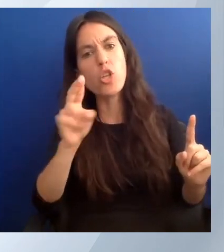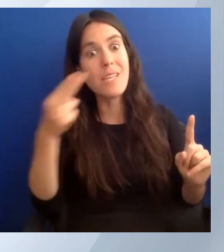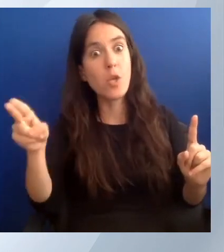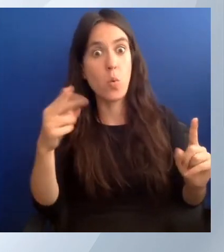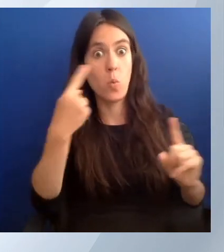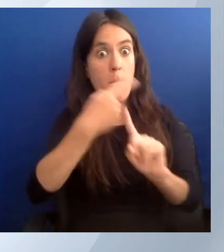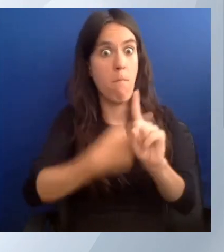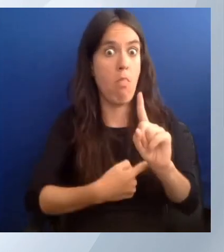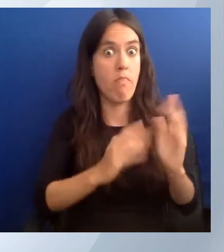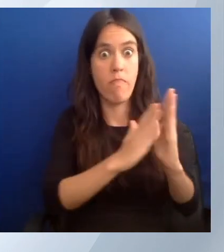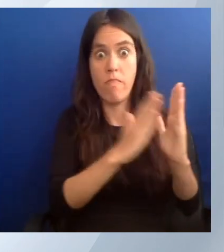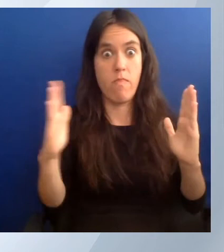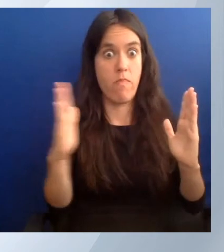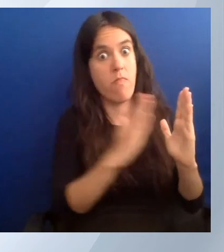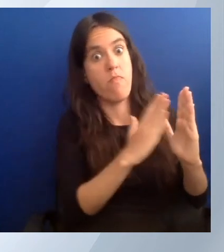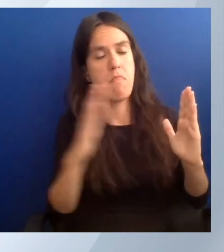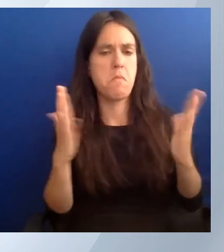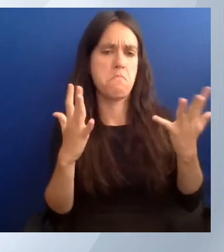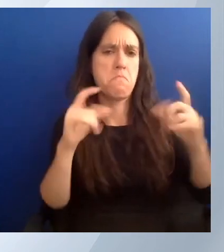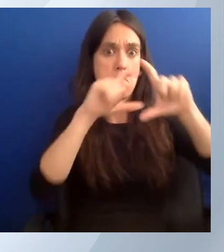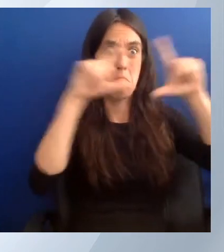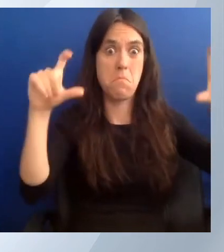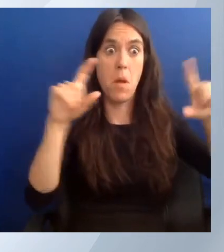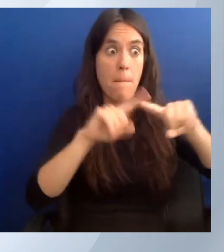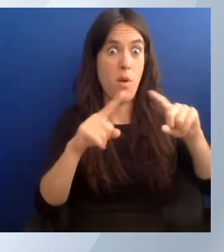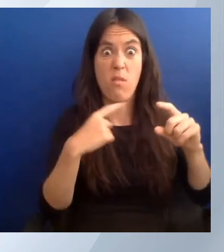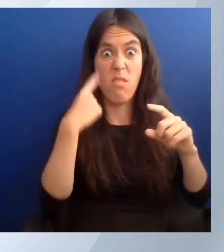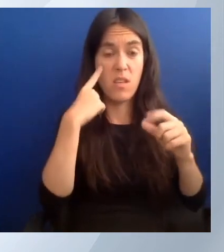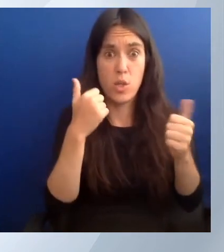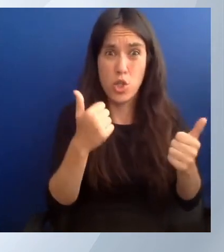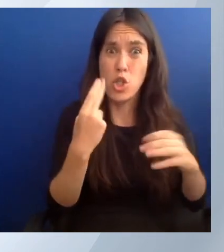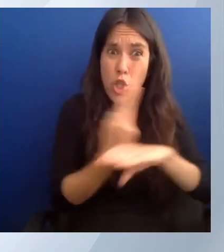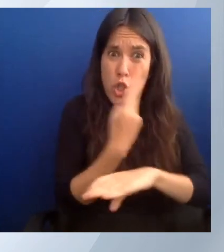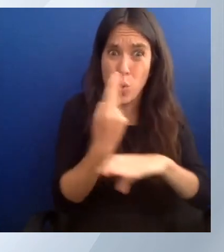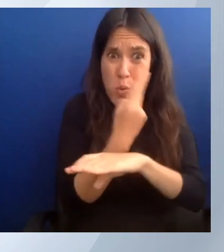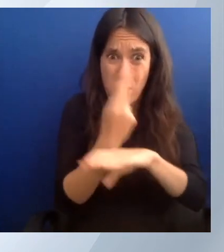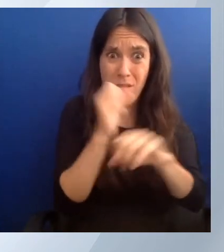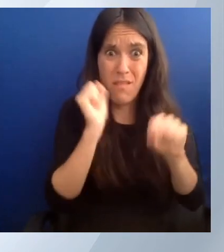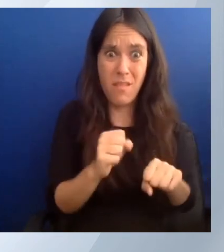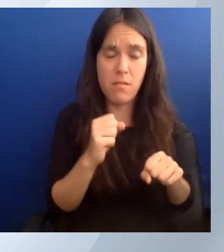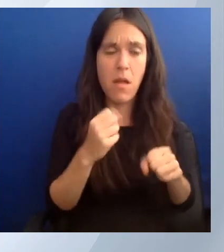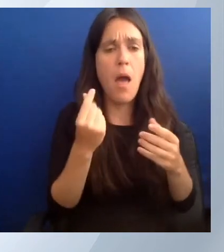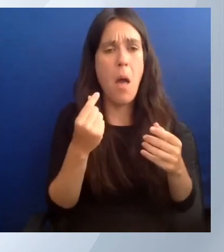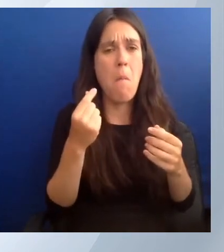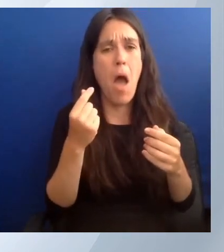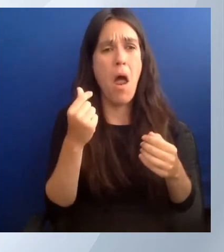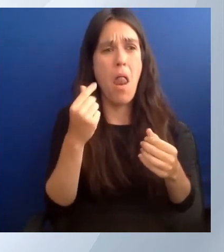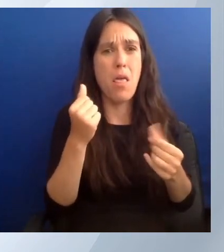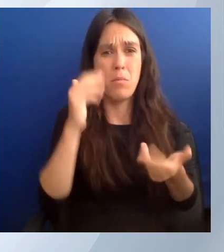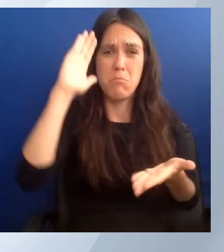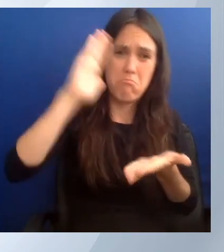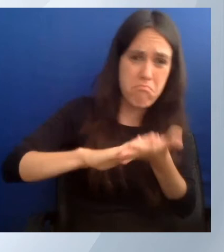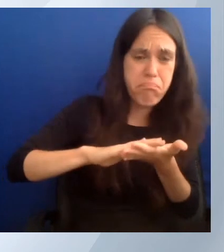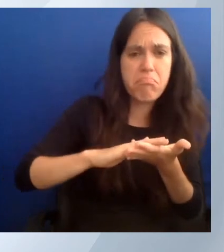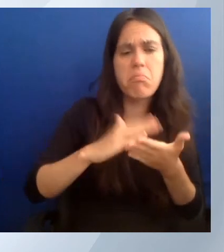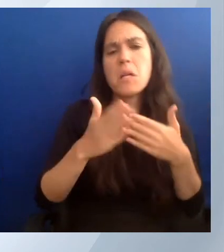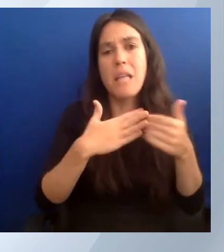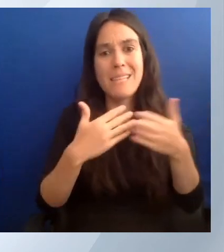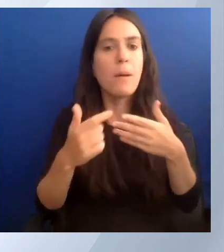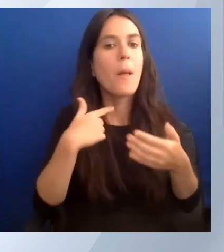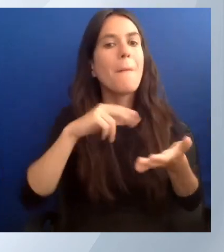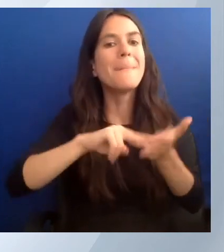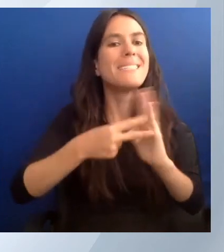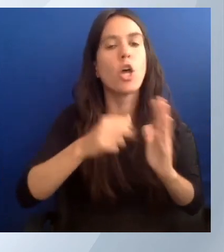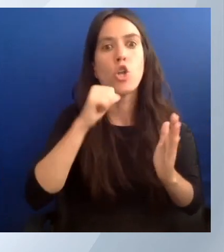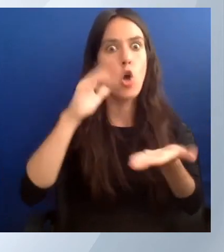if you make a mistake and spend all your money, which I've done a couple of times, that credit is also a spending limit, so you're not going to be in the